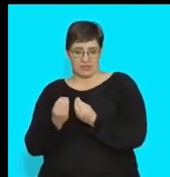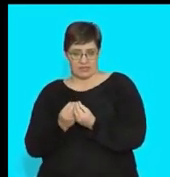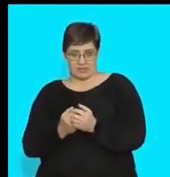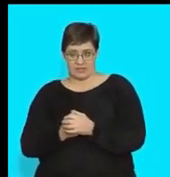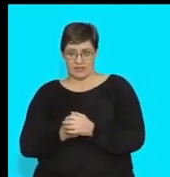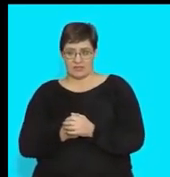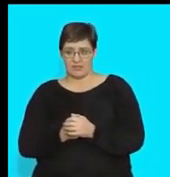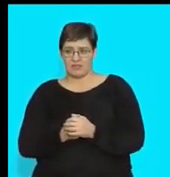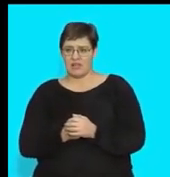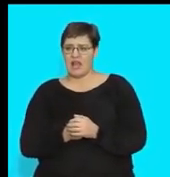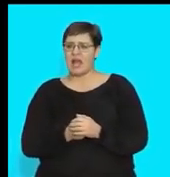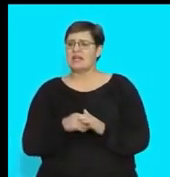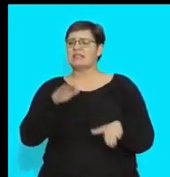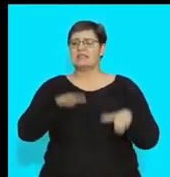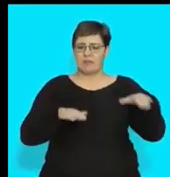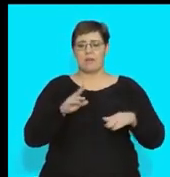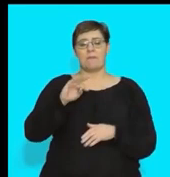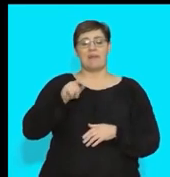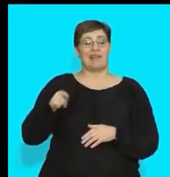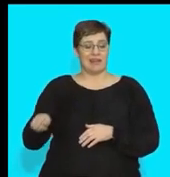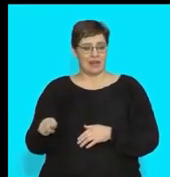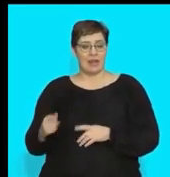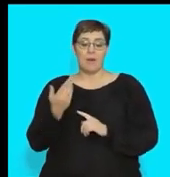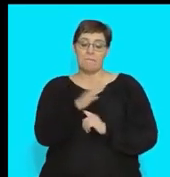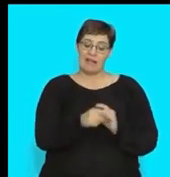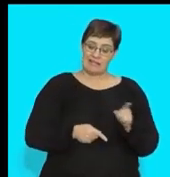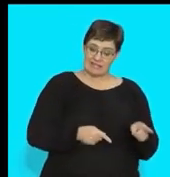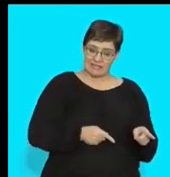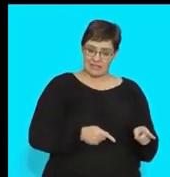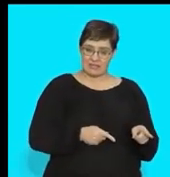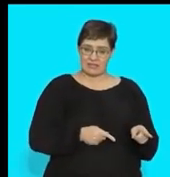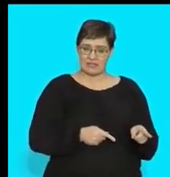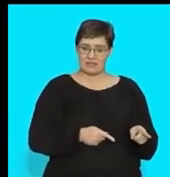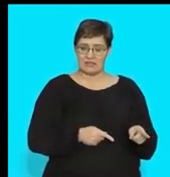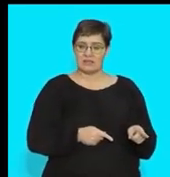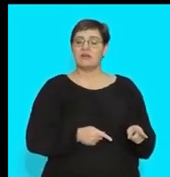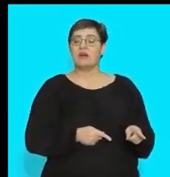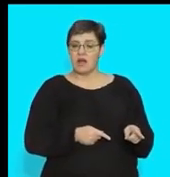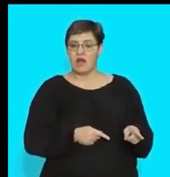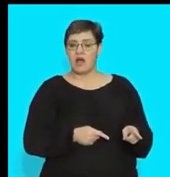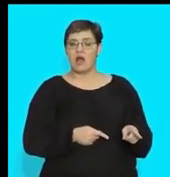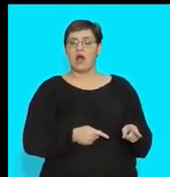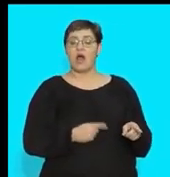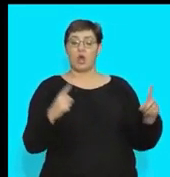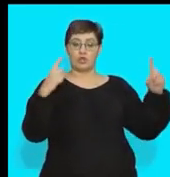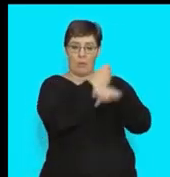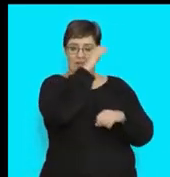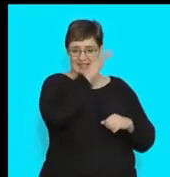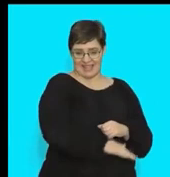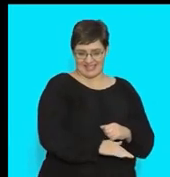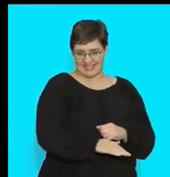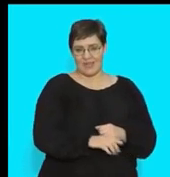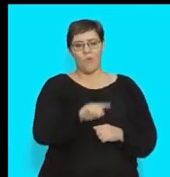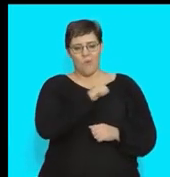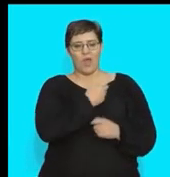Very much the same as our mammalian. Plants, however, are going to be less complex because they